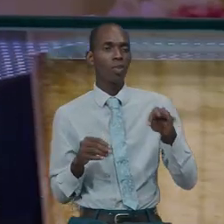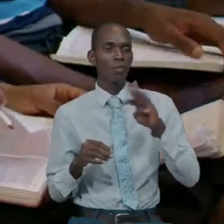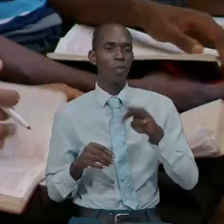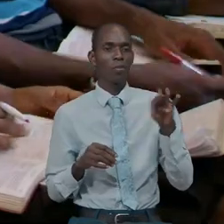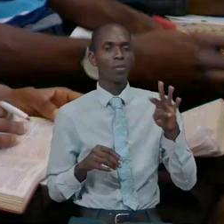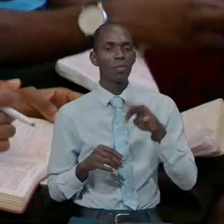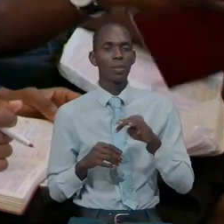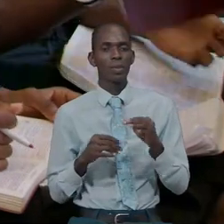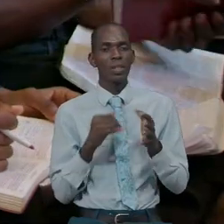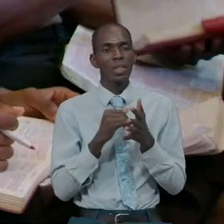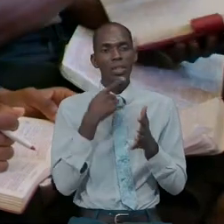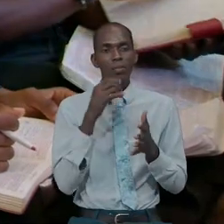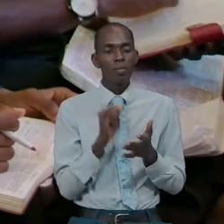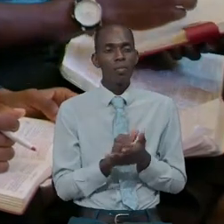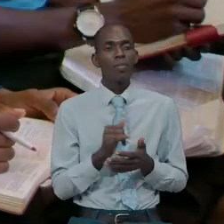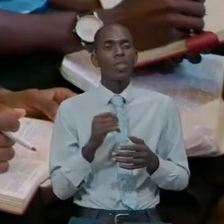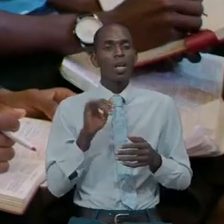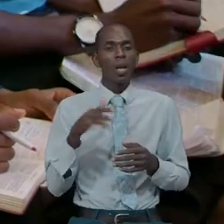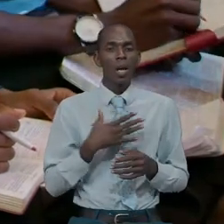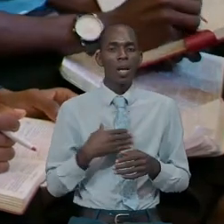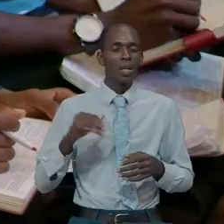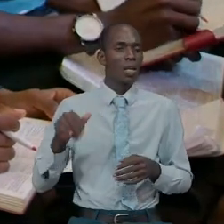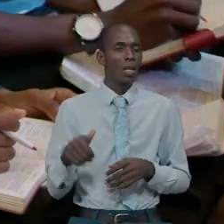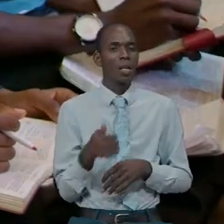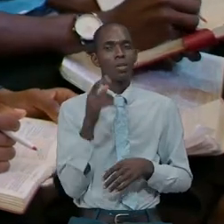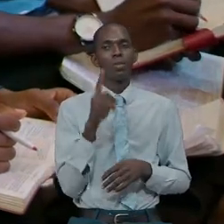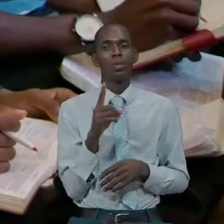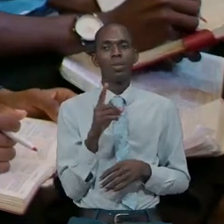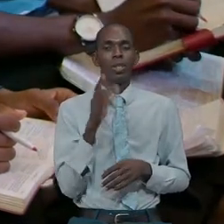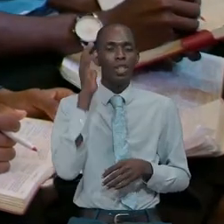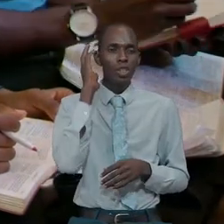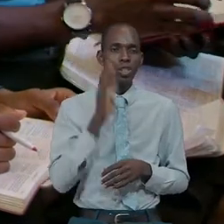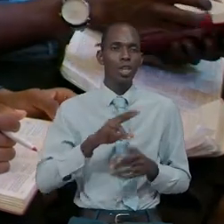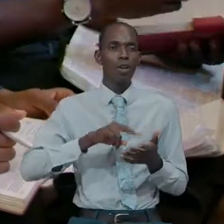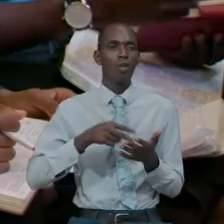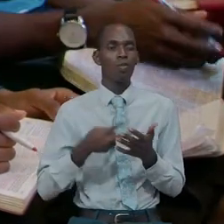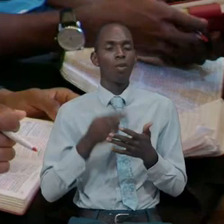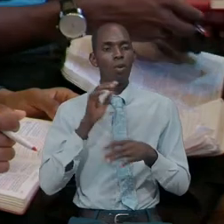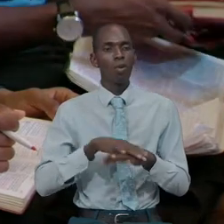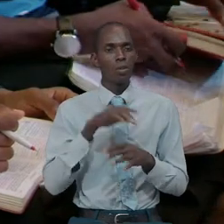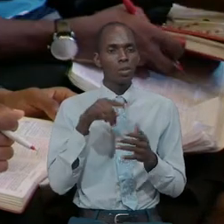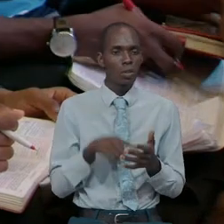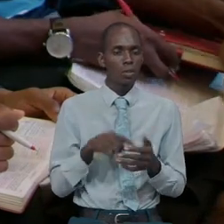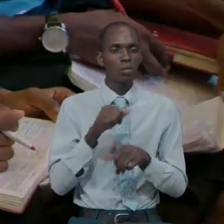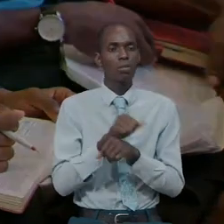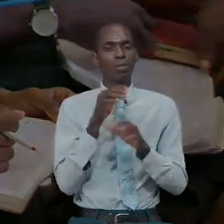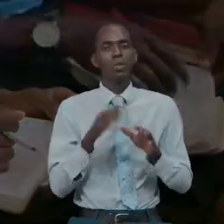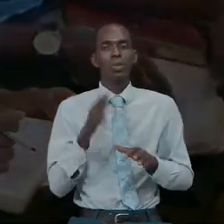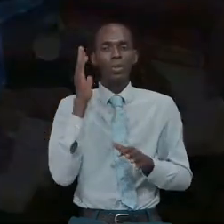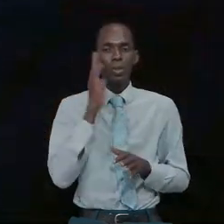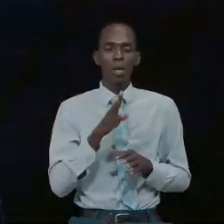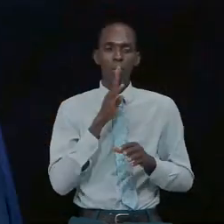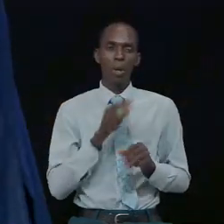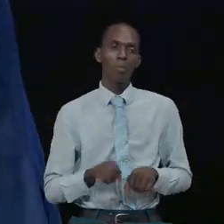44, it says, and whosoever shall fall on this stone shall be